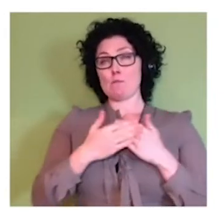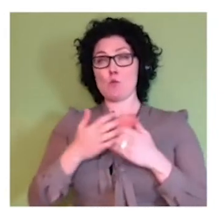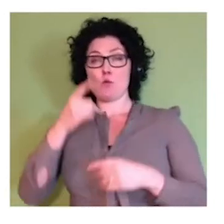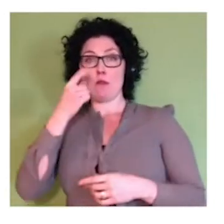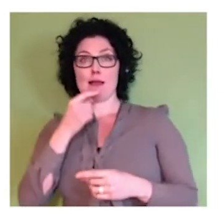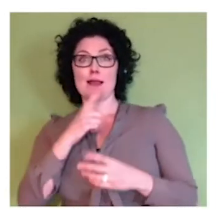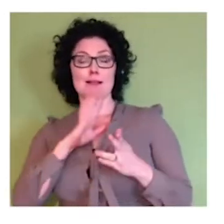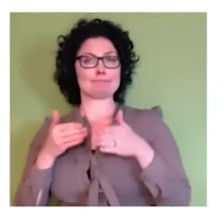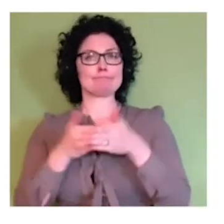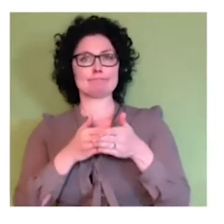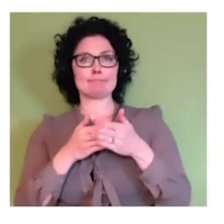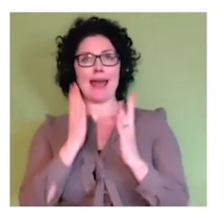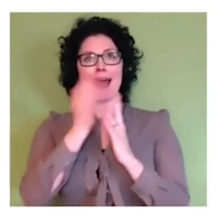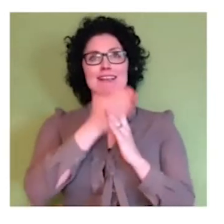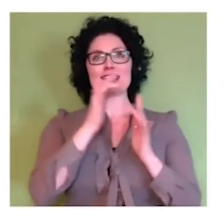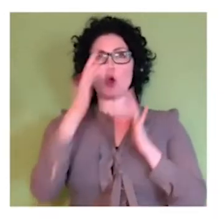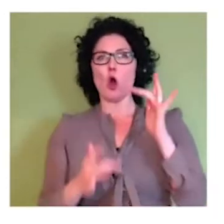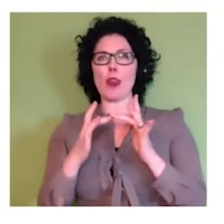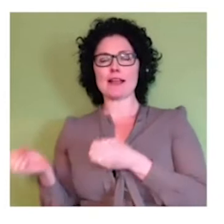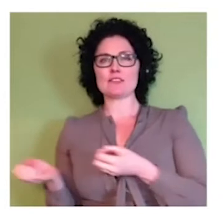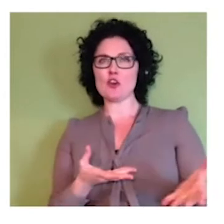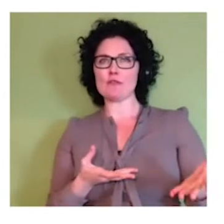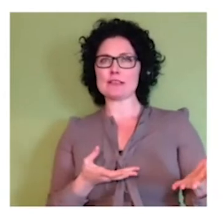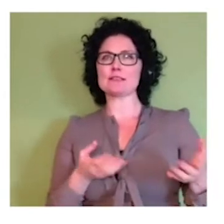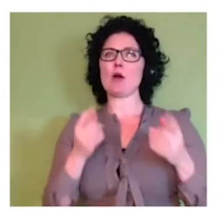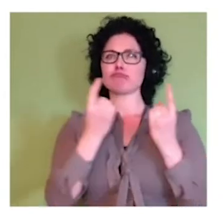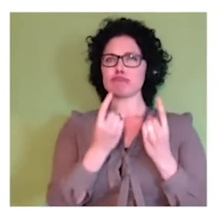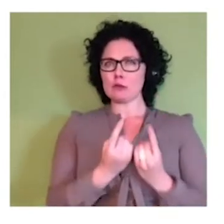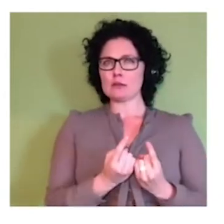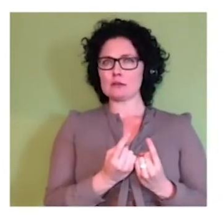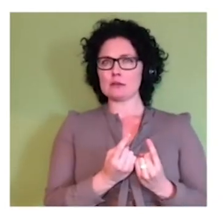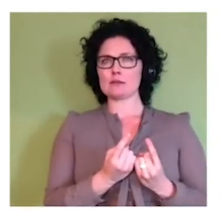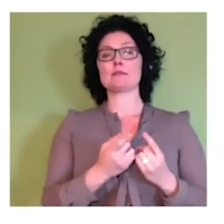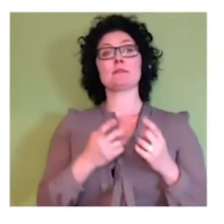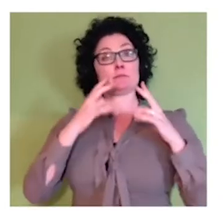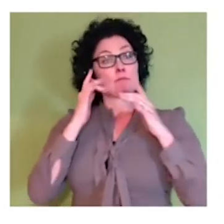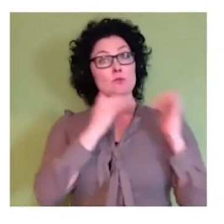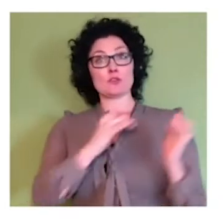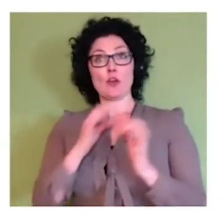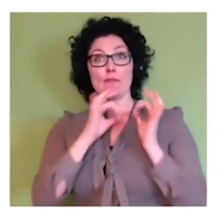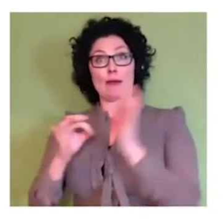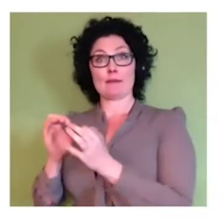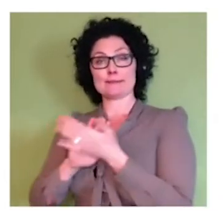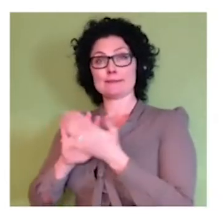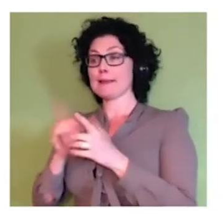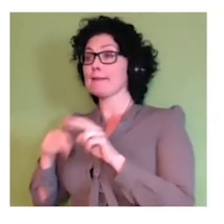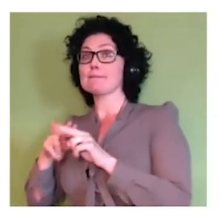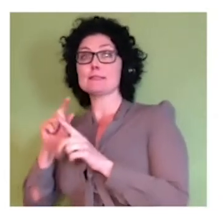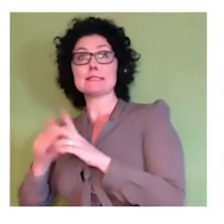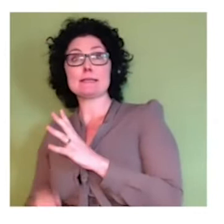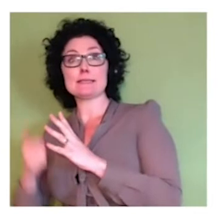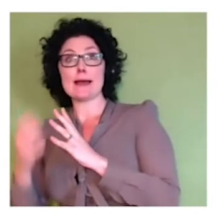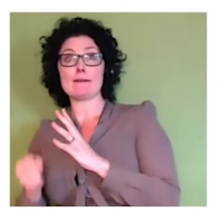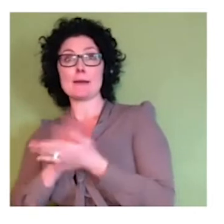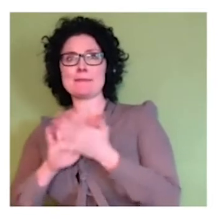than non-disabled people. A different study found that if you have an impairment, you are 3 times more likely not to have the